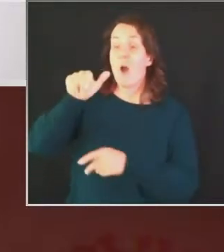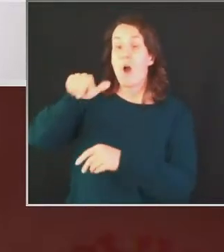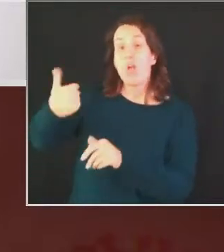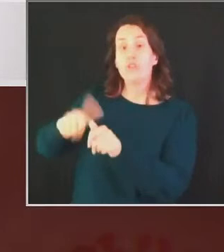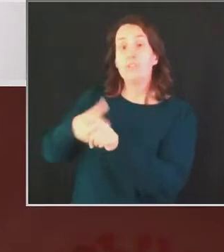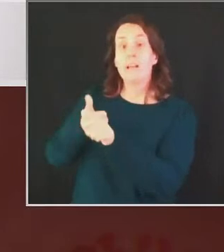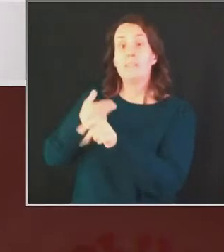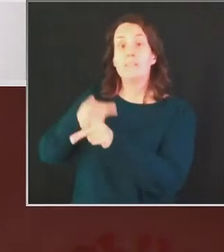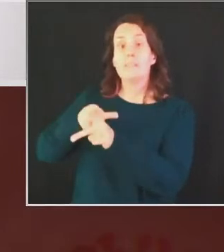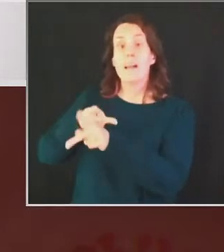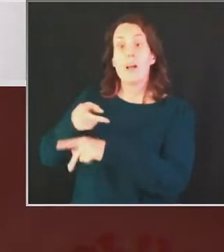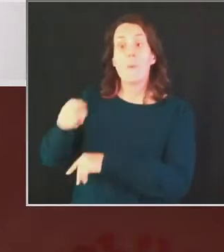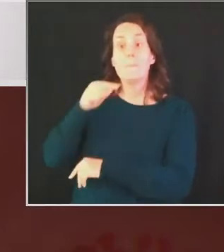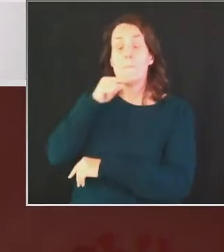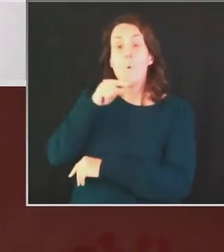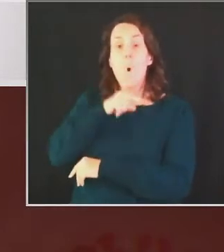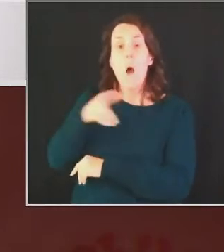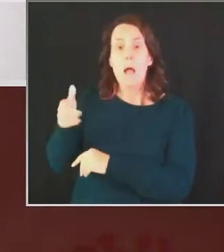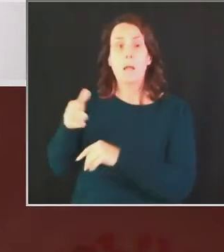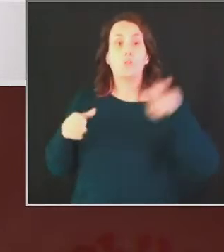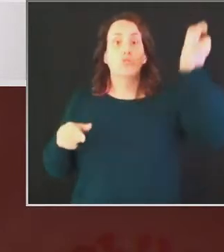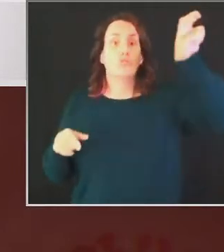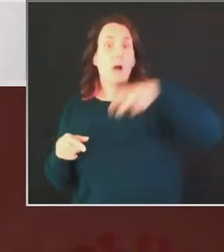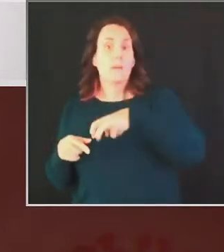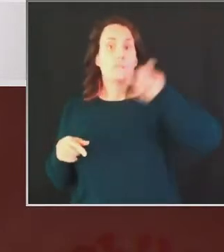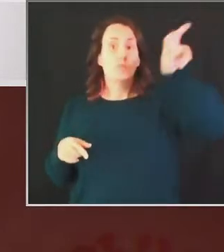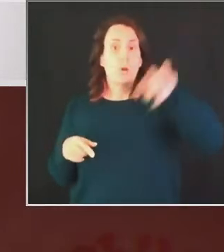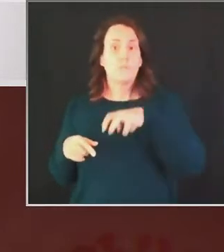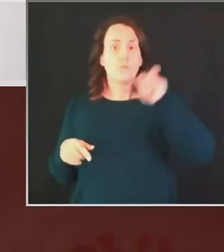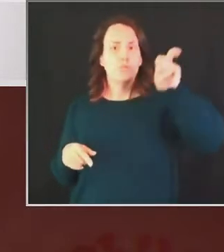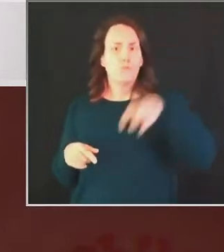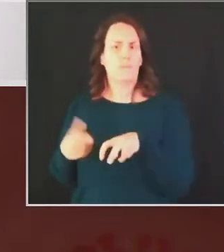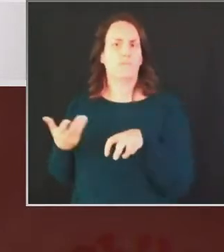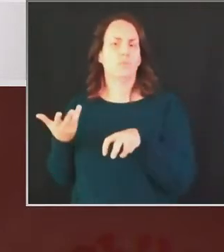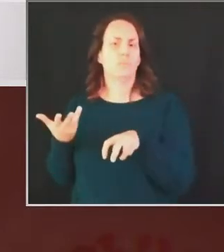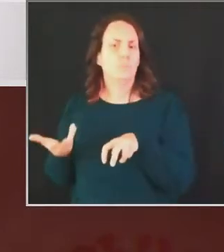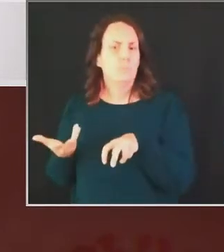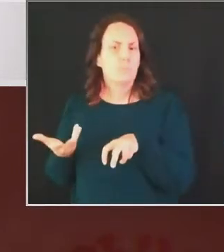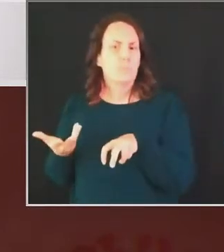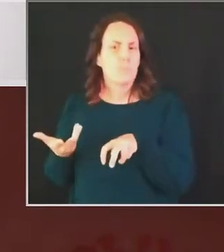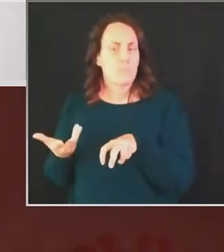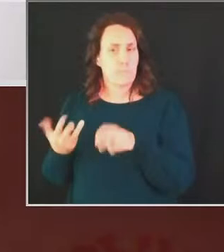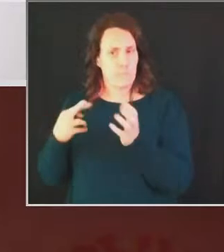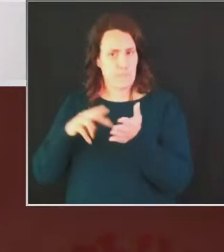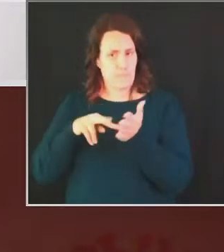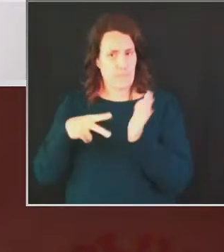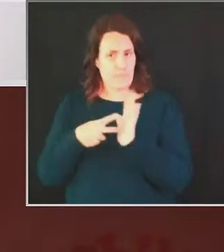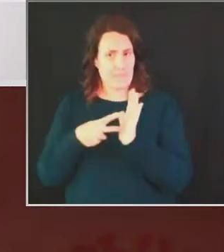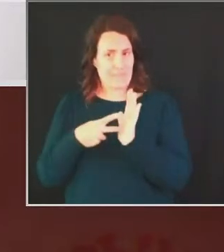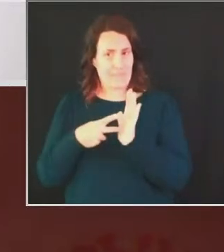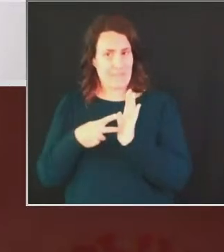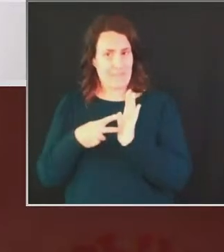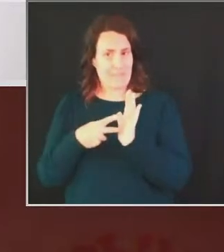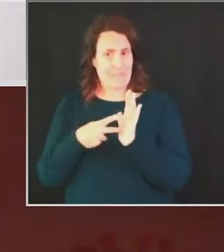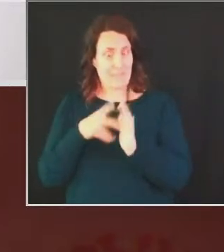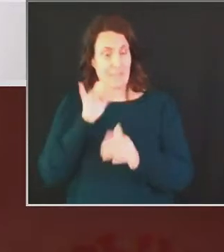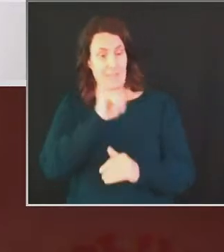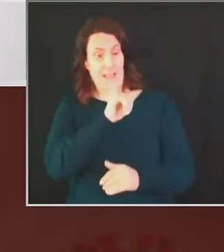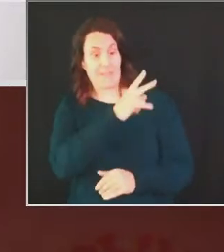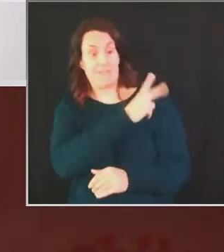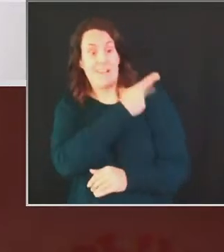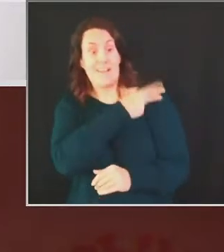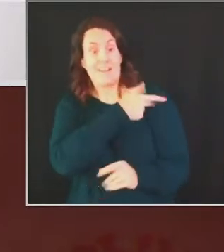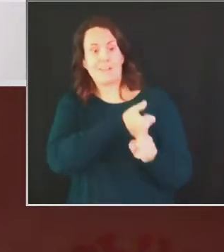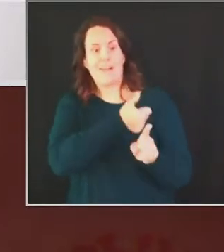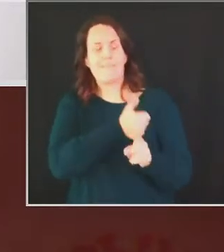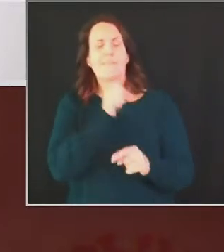they are not going to be, they're going to require less medical care. Therefore, why wouldn't